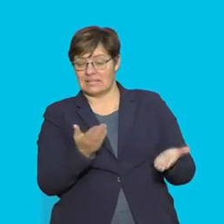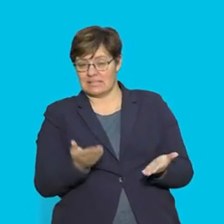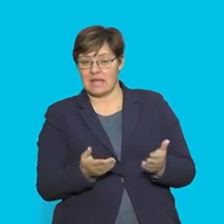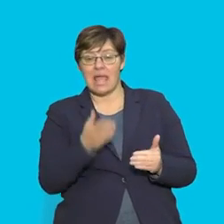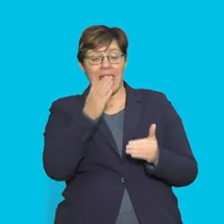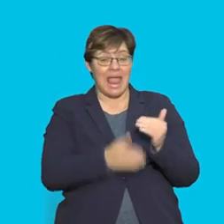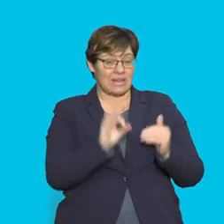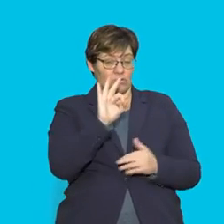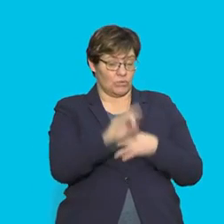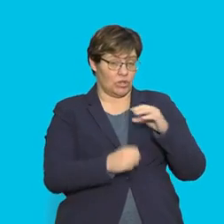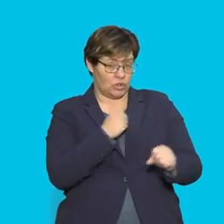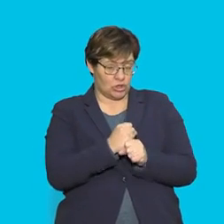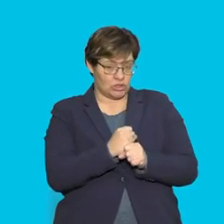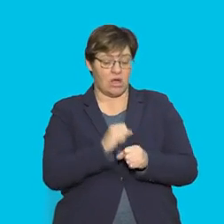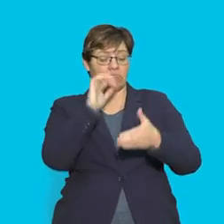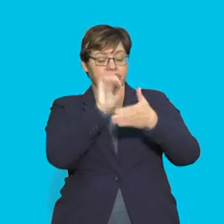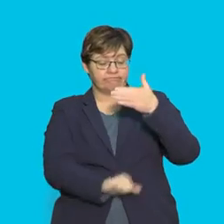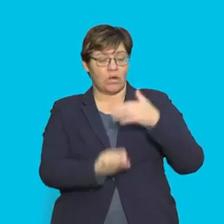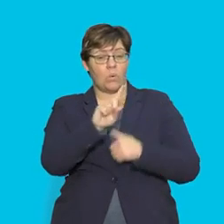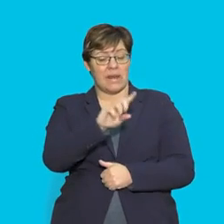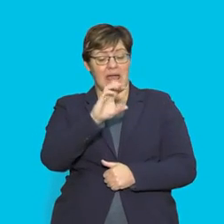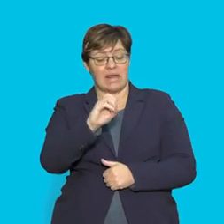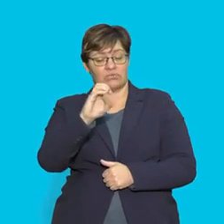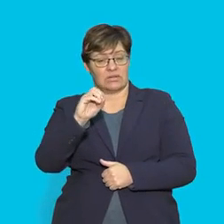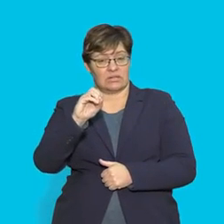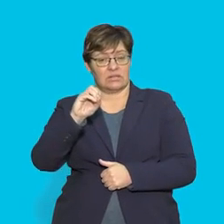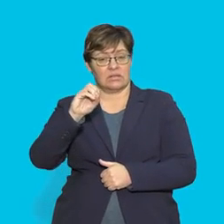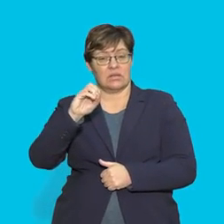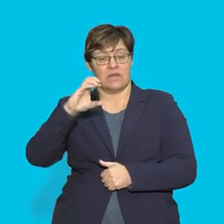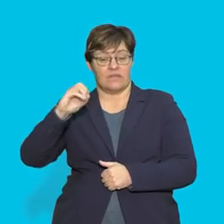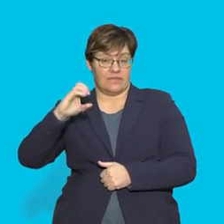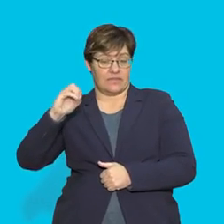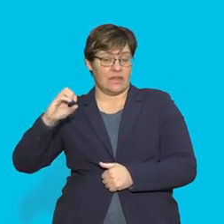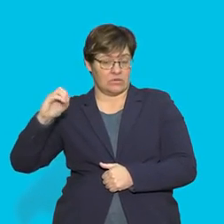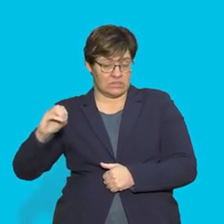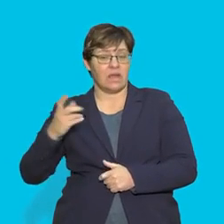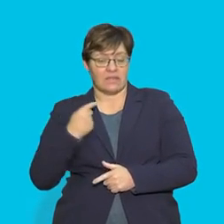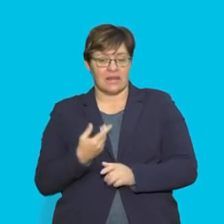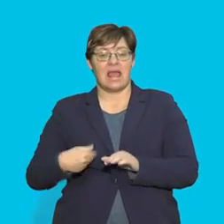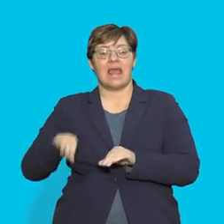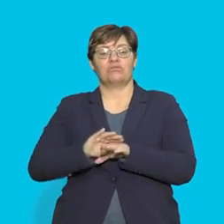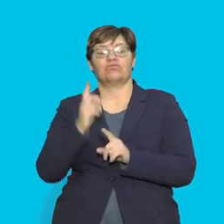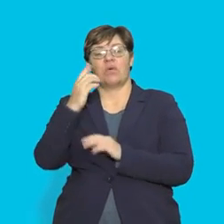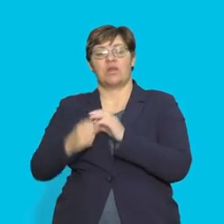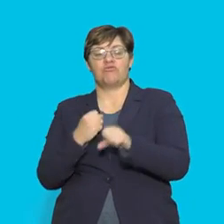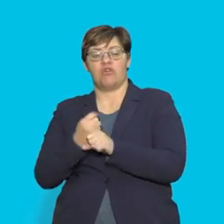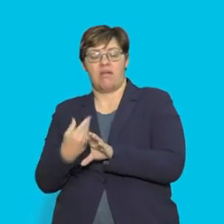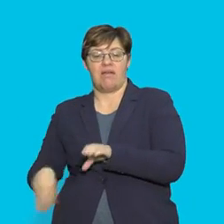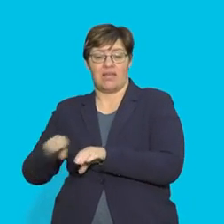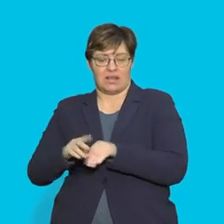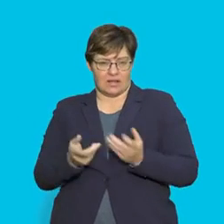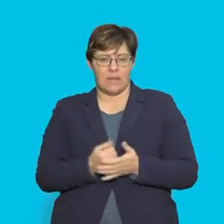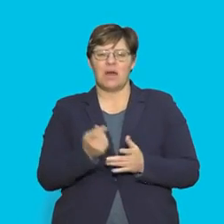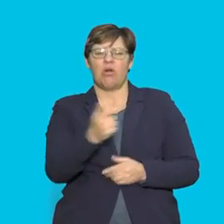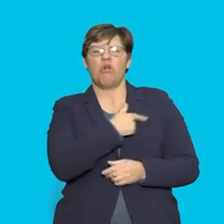is at the end of 3 years, subtract the 100,000, and then calculate the interest it will gain